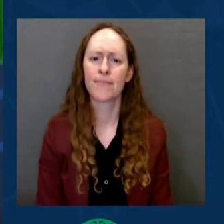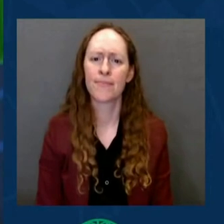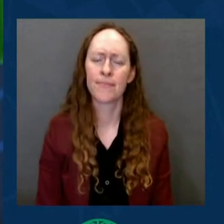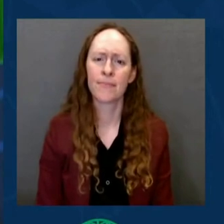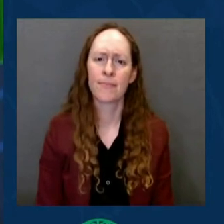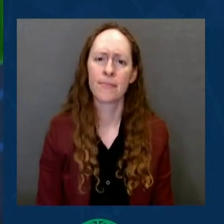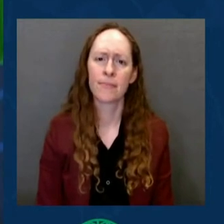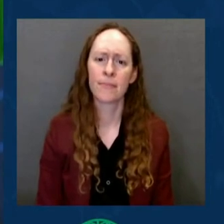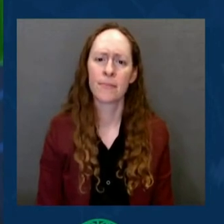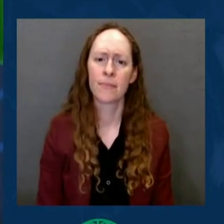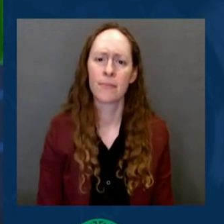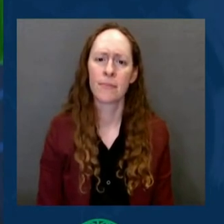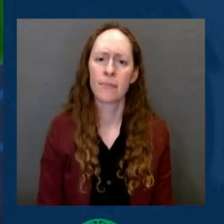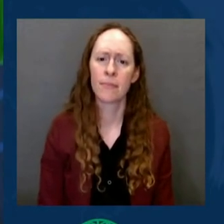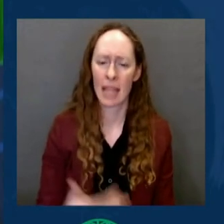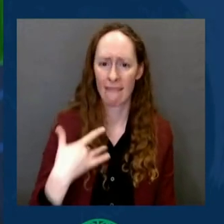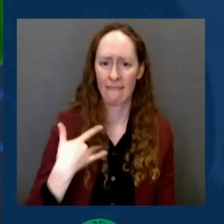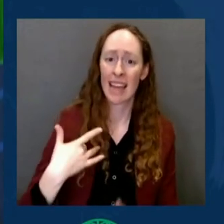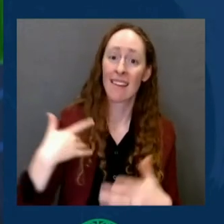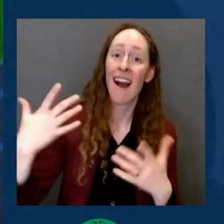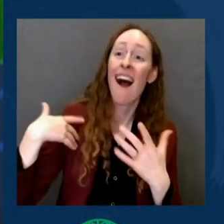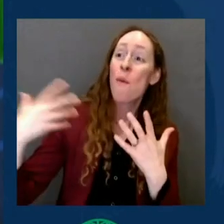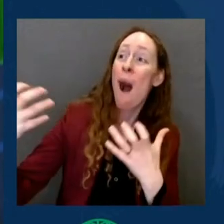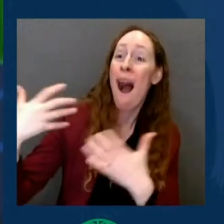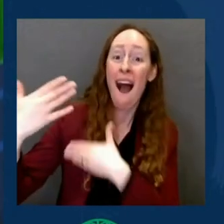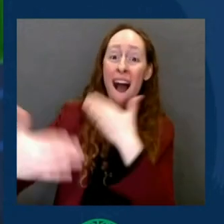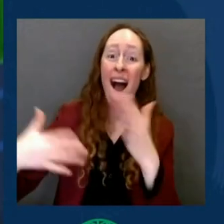happen. Our hope,